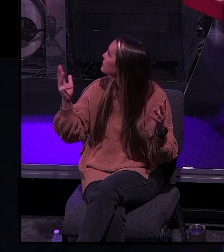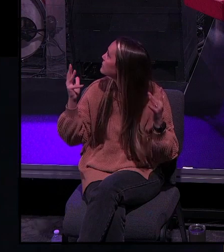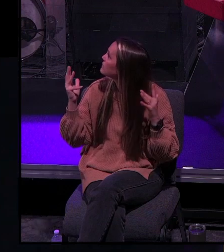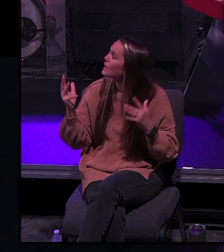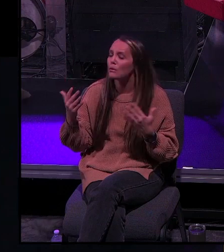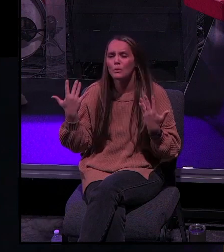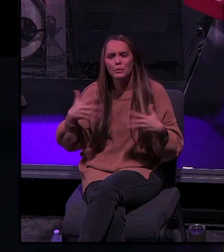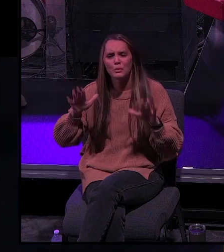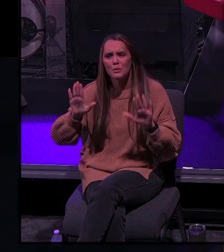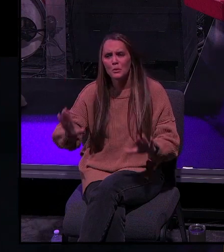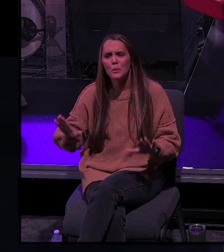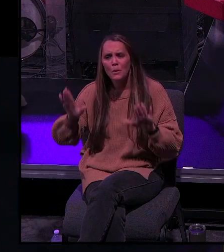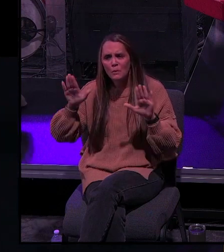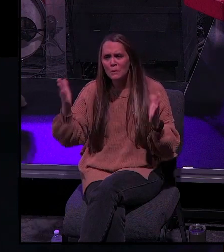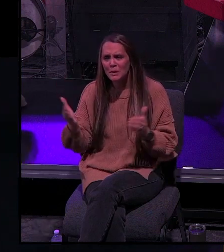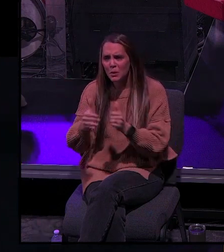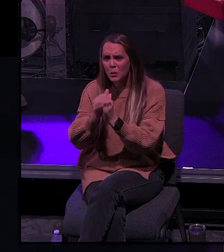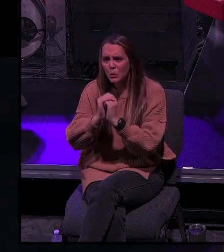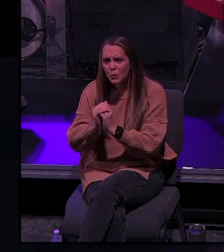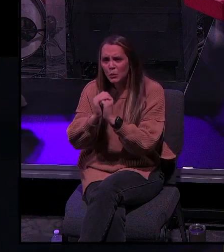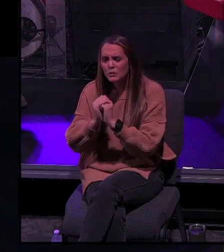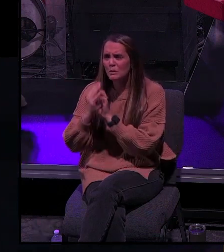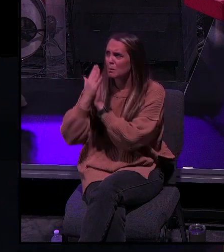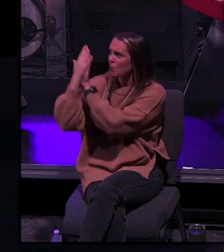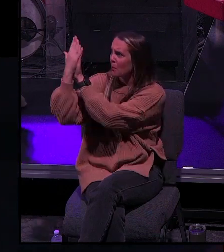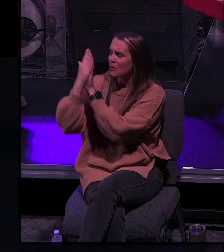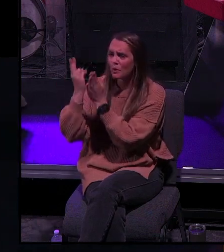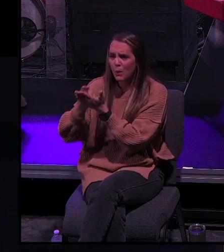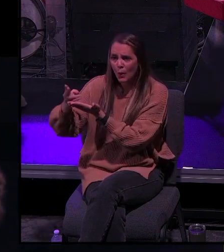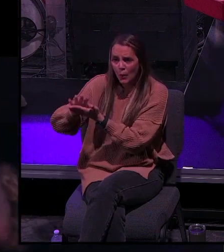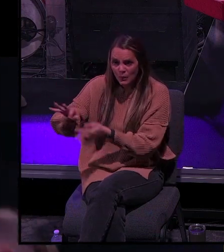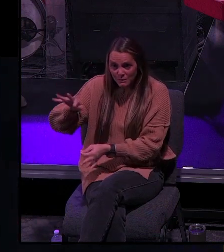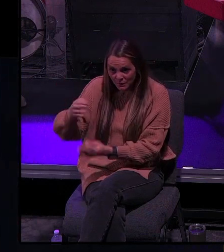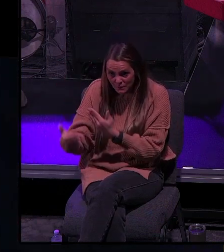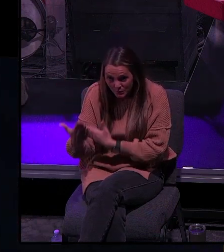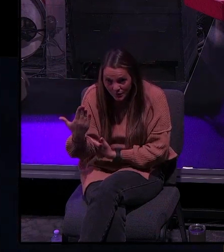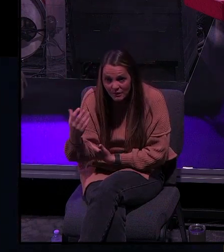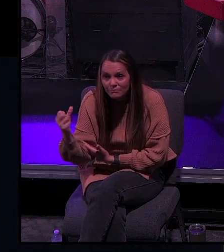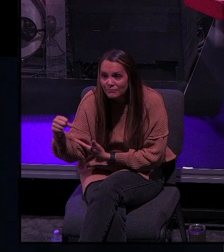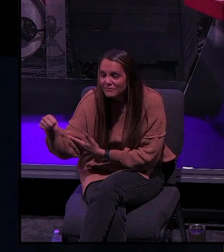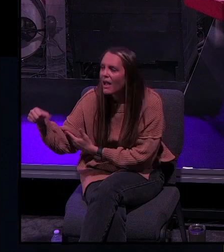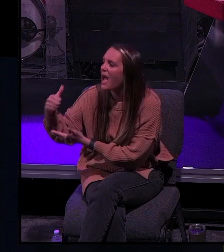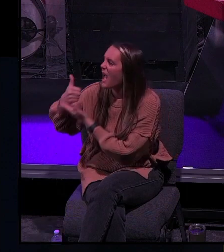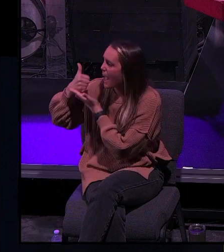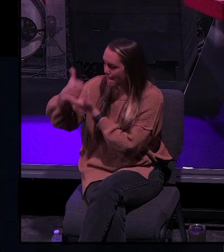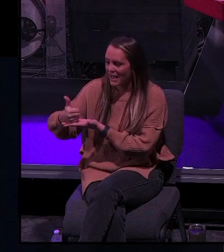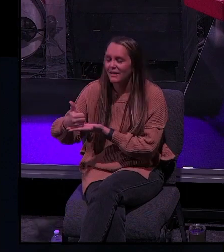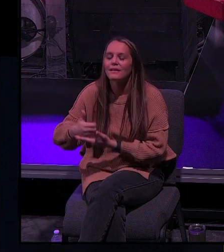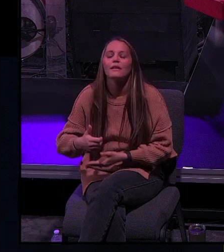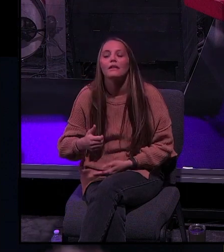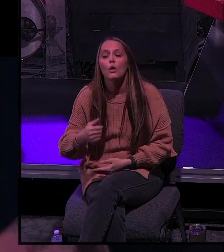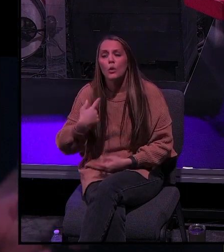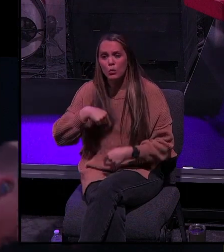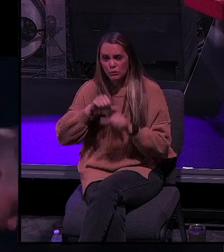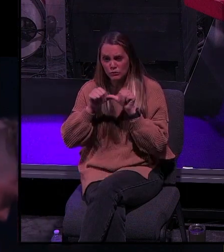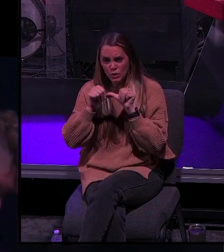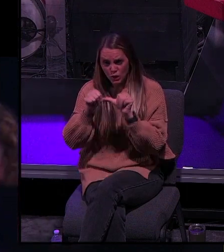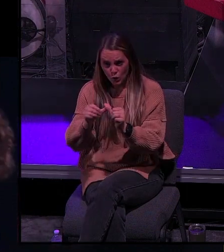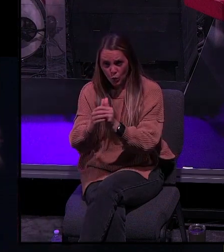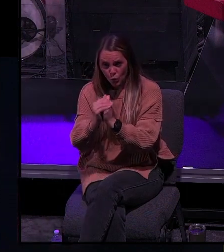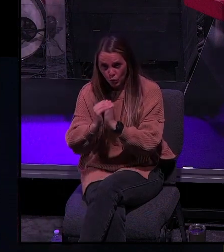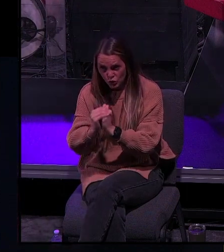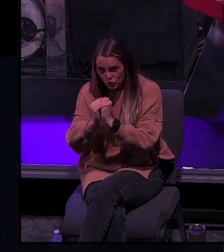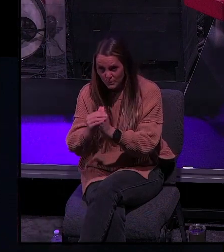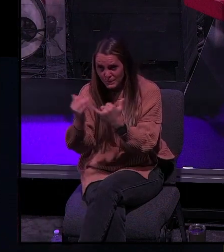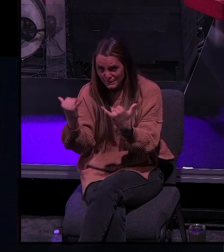to be worshiping in the presence of the Holy Spirit this morning? Amen. So as we continue to worship today, let